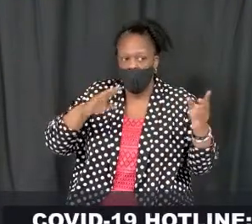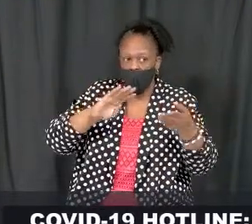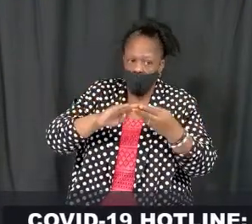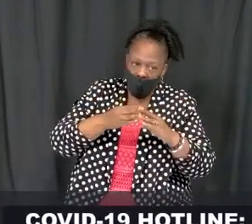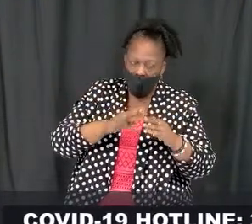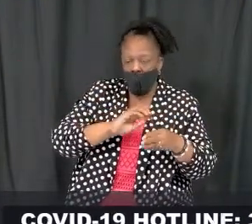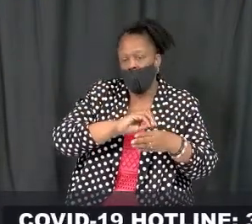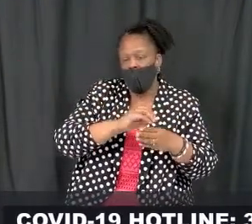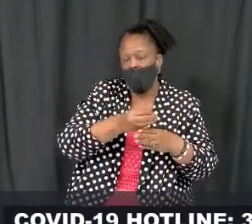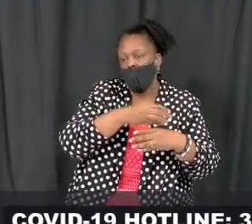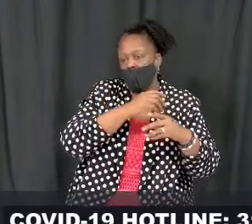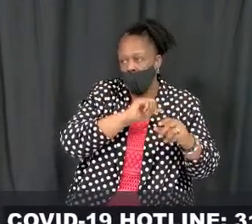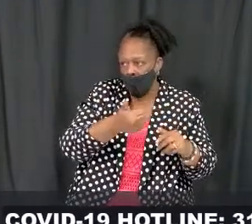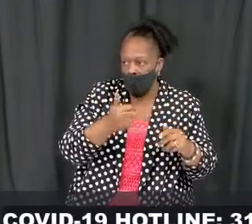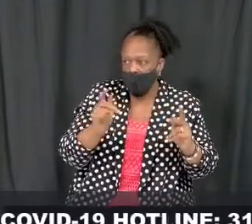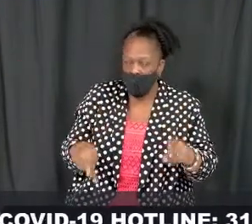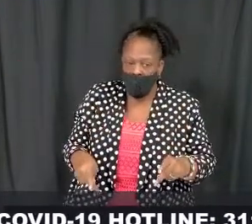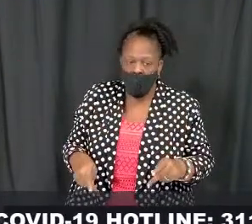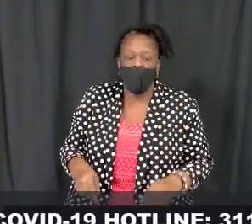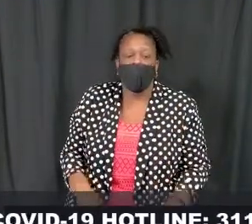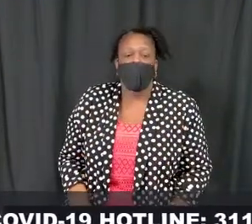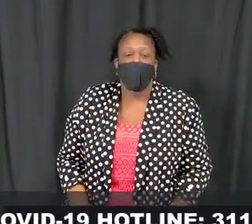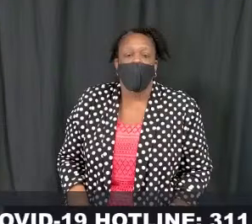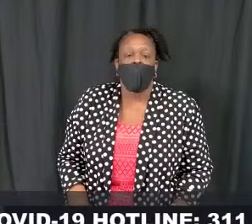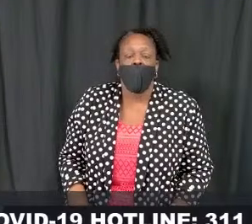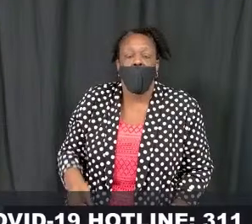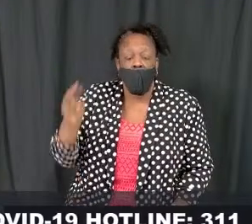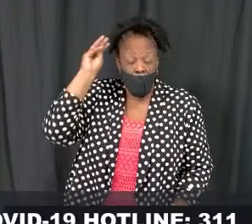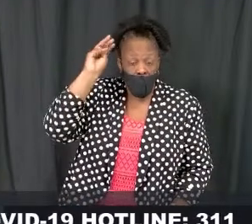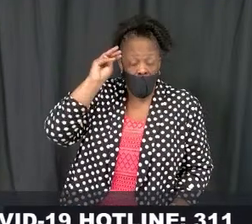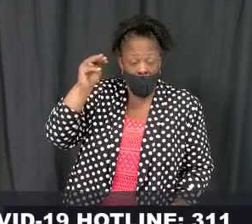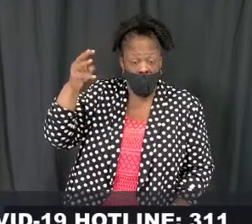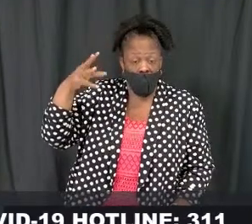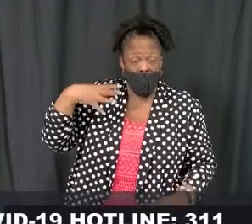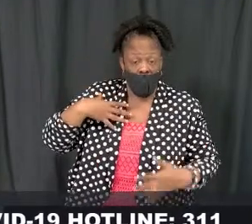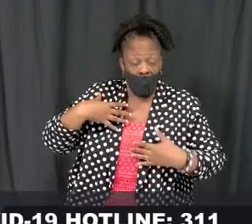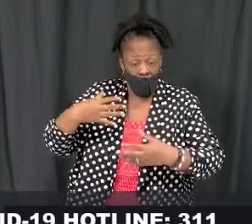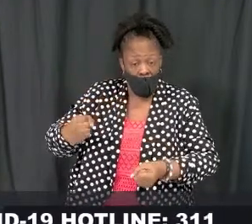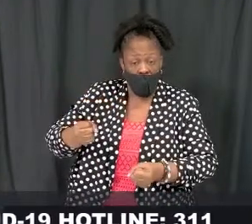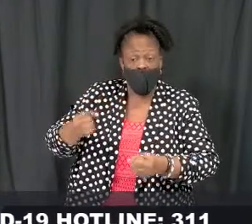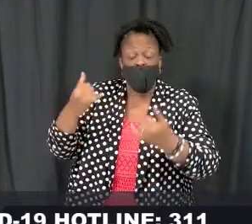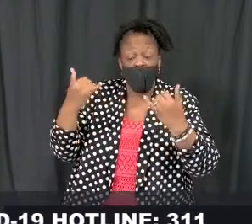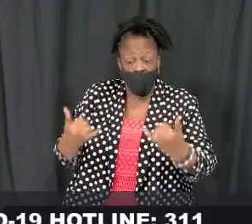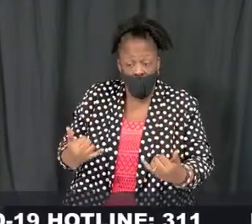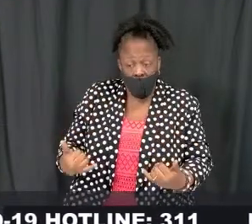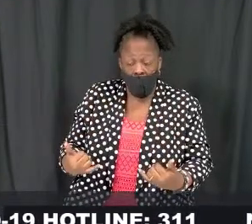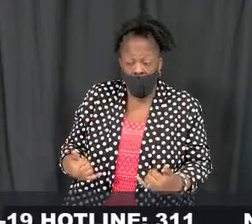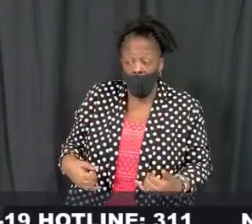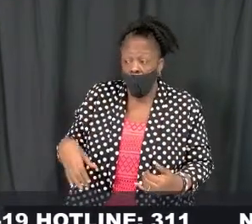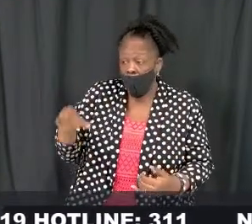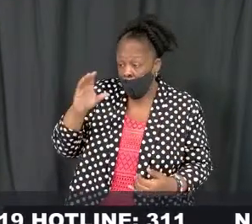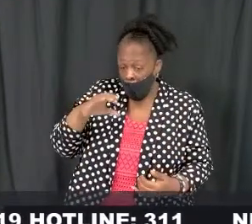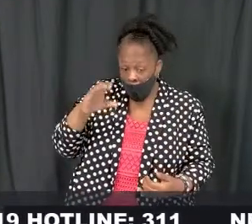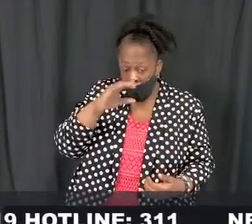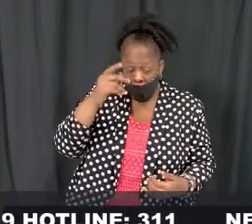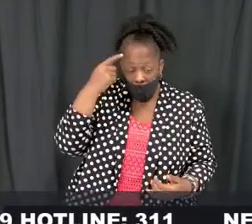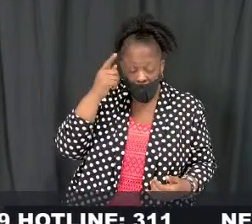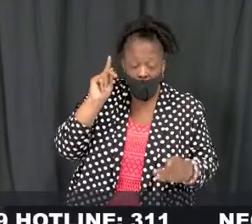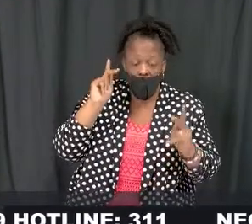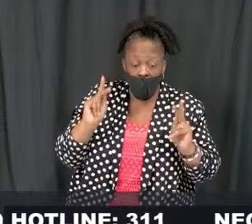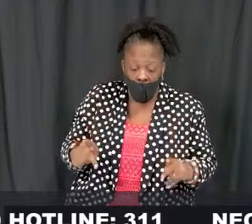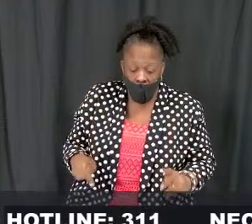The Ministry of Health is presently engaged in a comprehensive contact tracing exercise to identify possible contacts of the